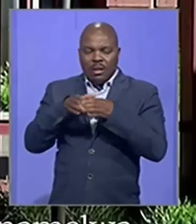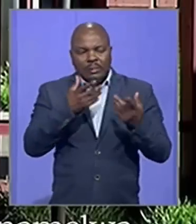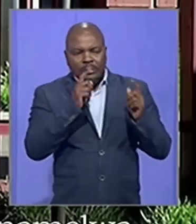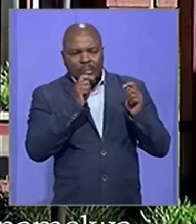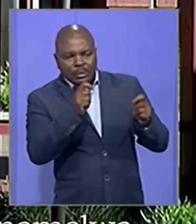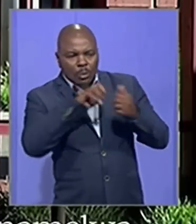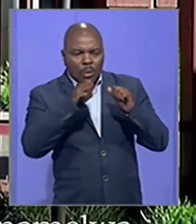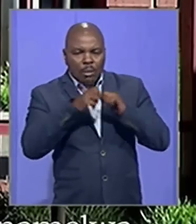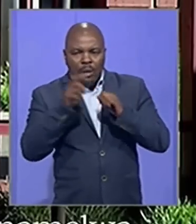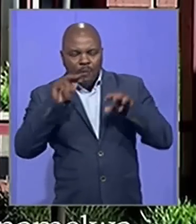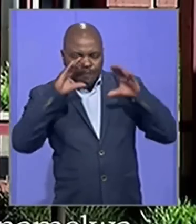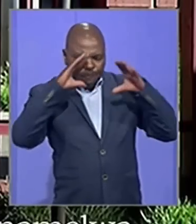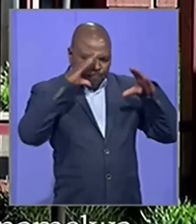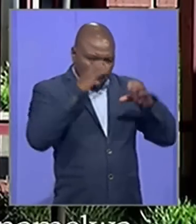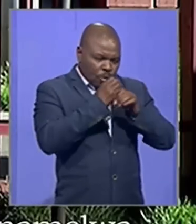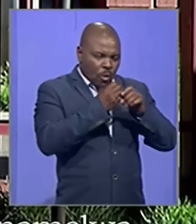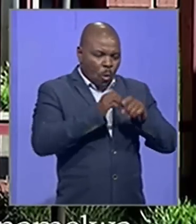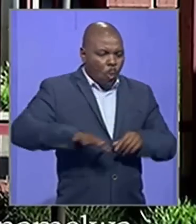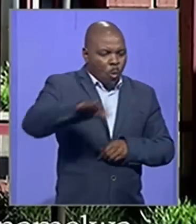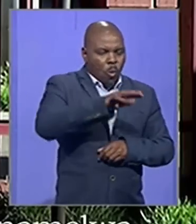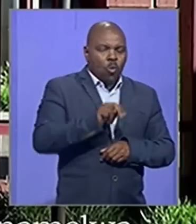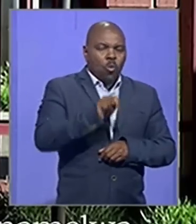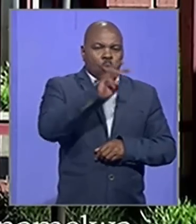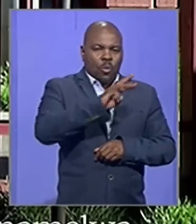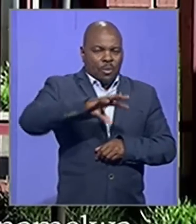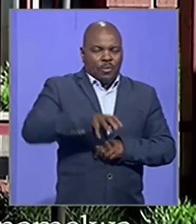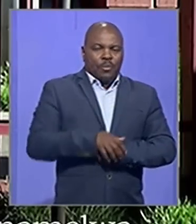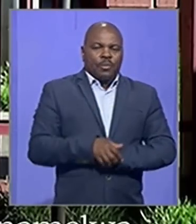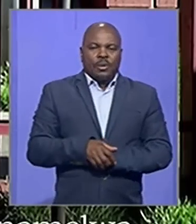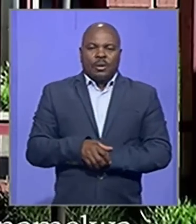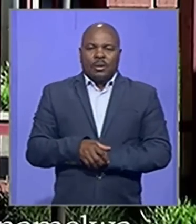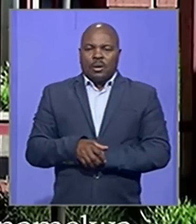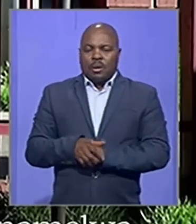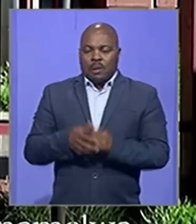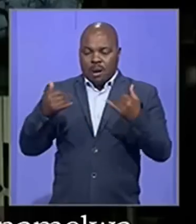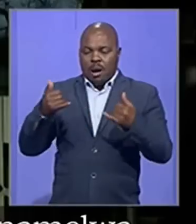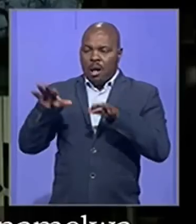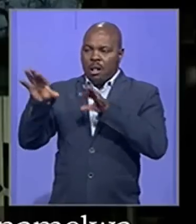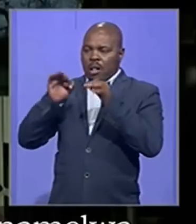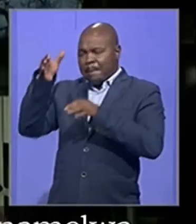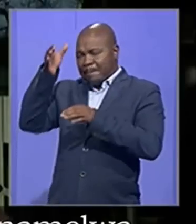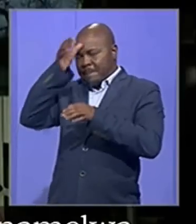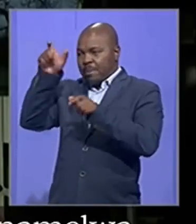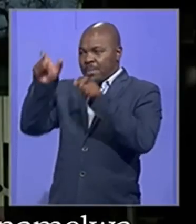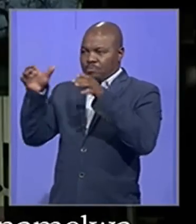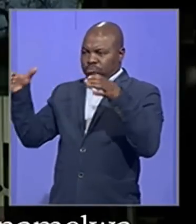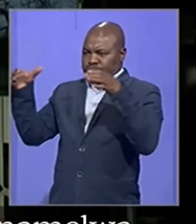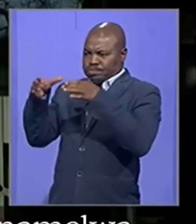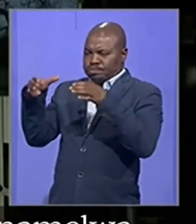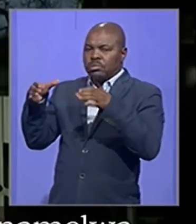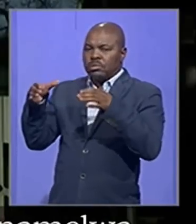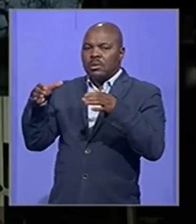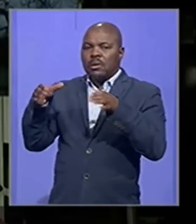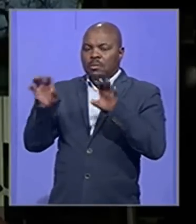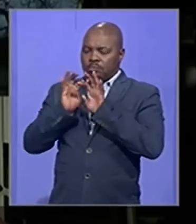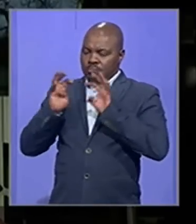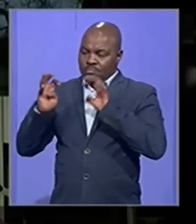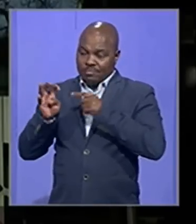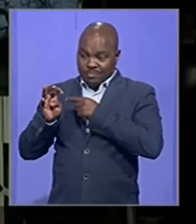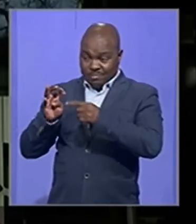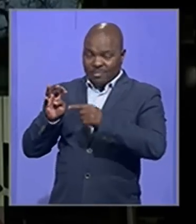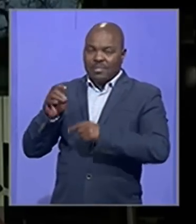tsa barutwana go raralla porofense. Re na le jalo panele ya baitseanape ba e leng gore ke netefaditse gore ke rile ka re ga